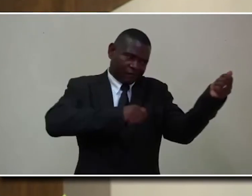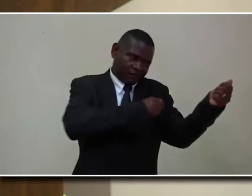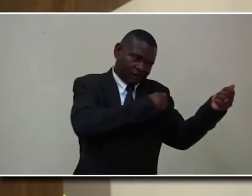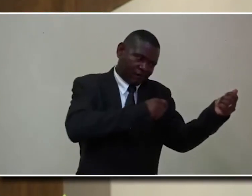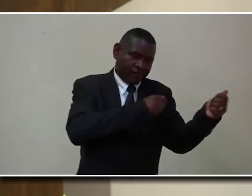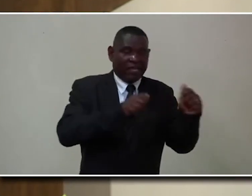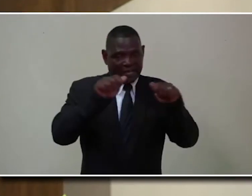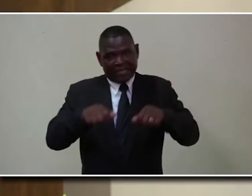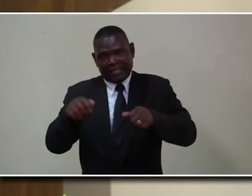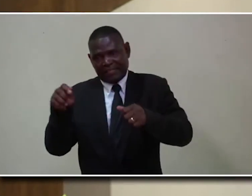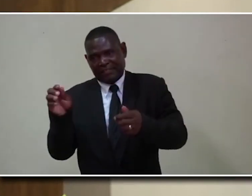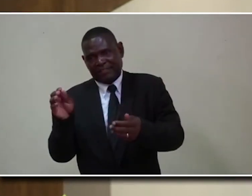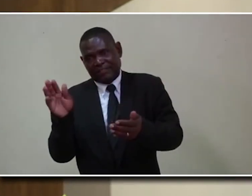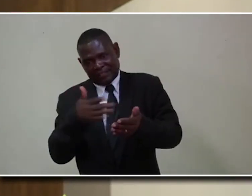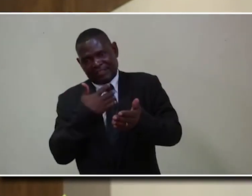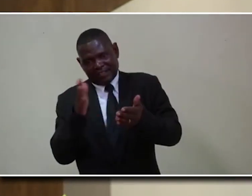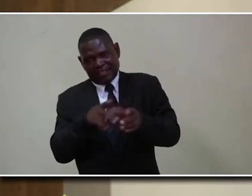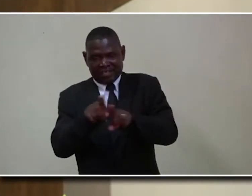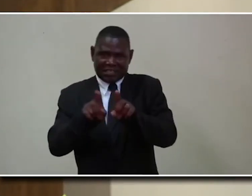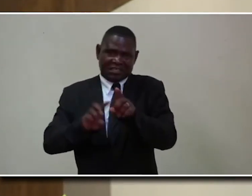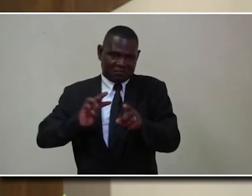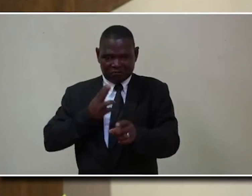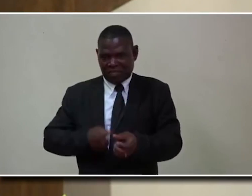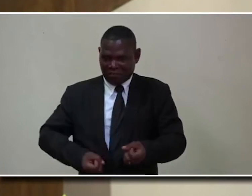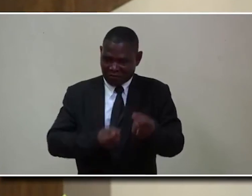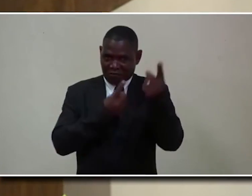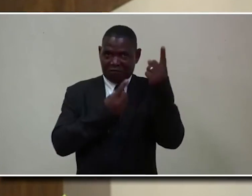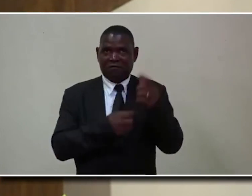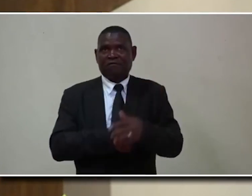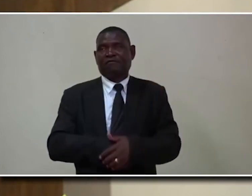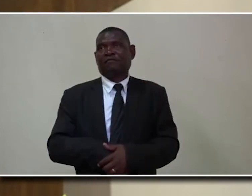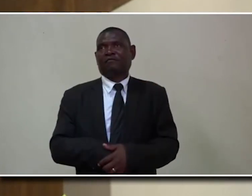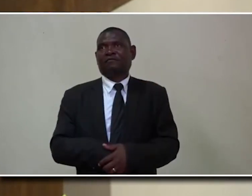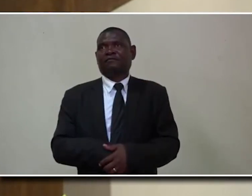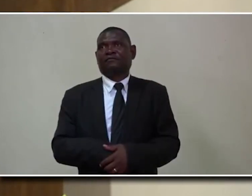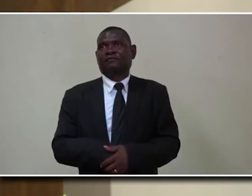we go. So pano oimba ndoliza vilimba azaimba pomwe tiri kutuluka pabwalo.